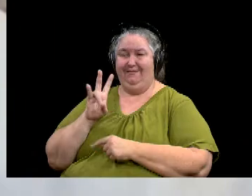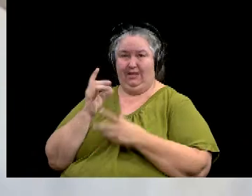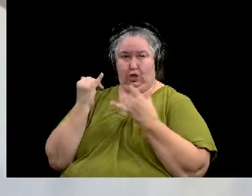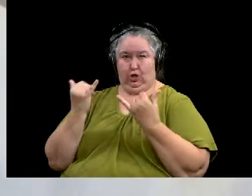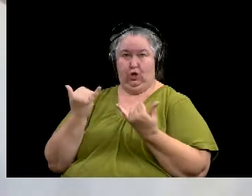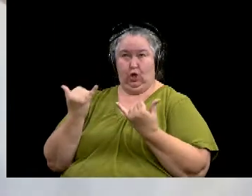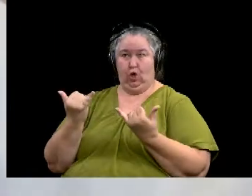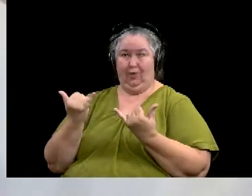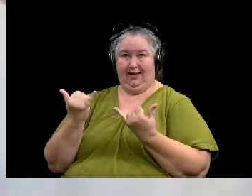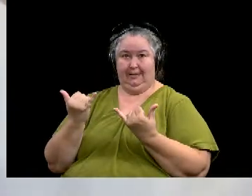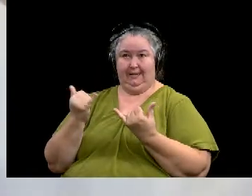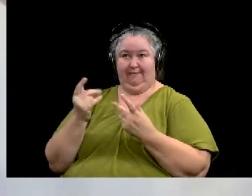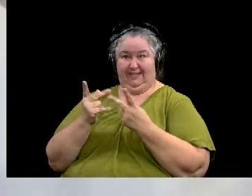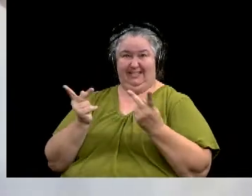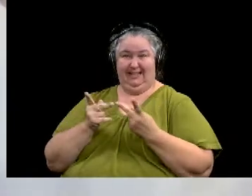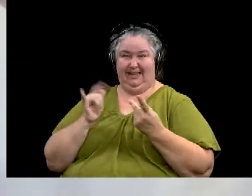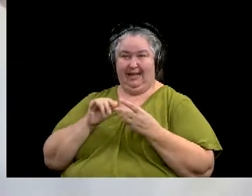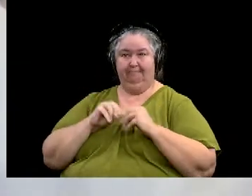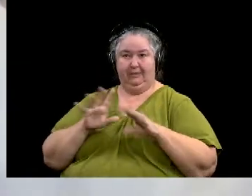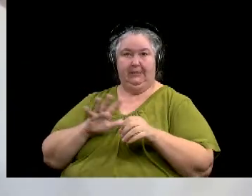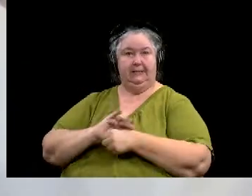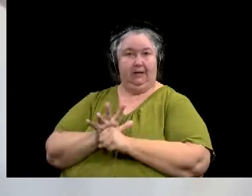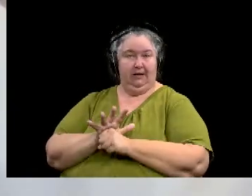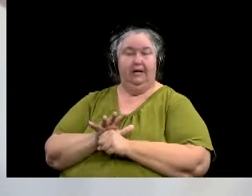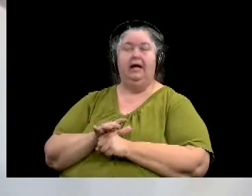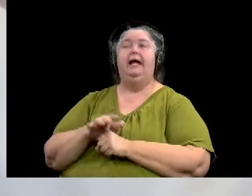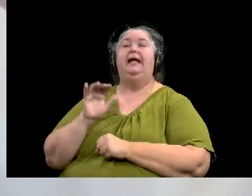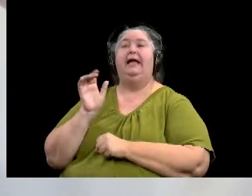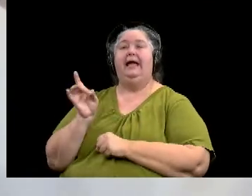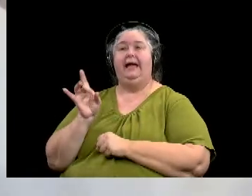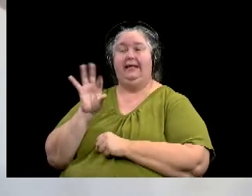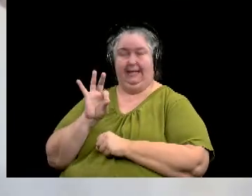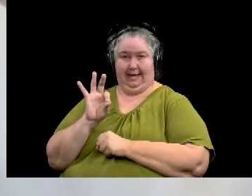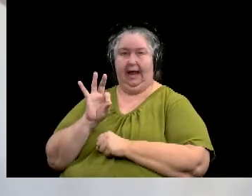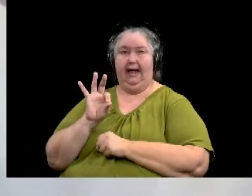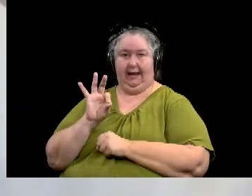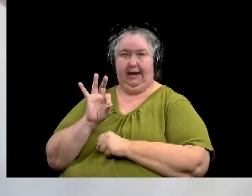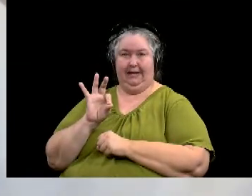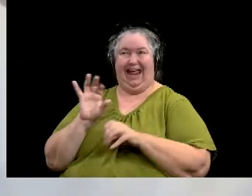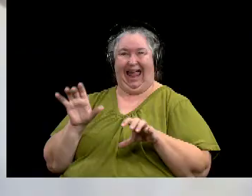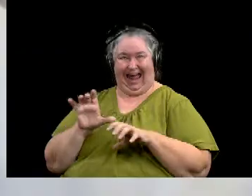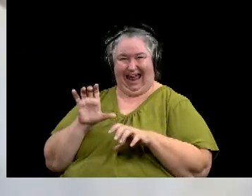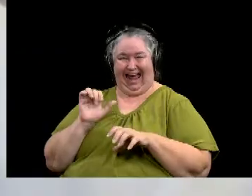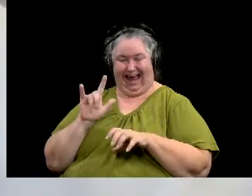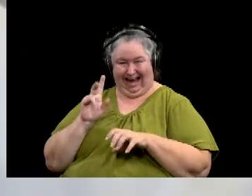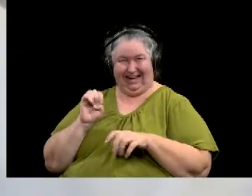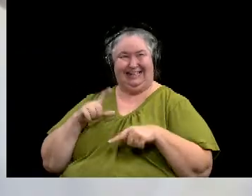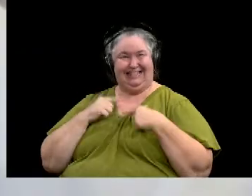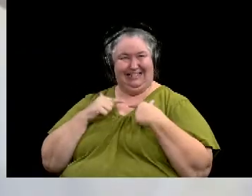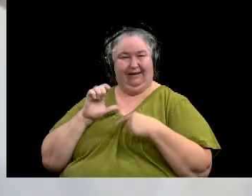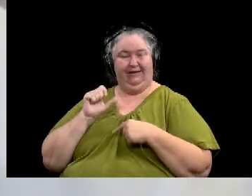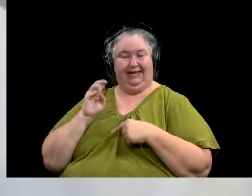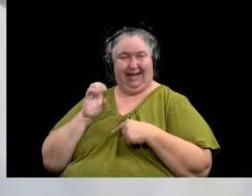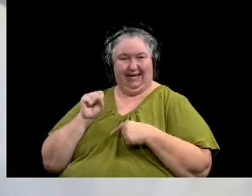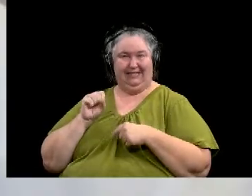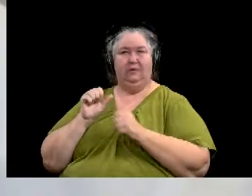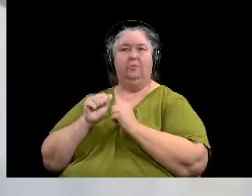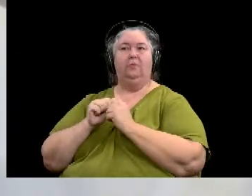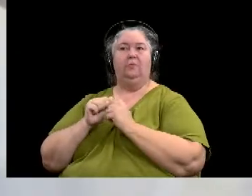89 active cases among patients and staff in these facilities. And there have been